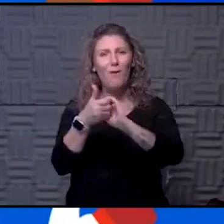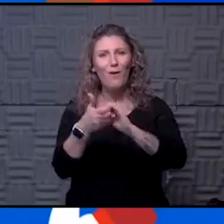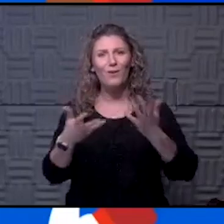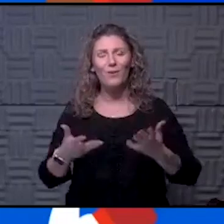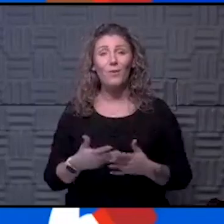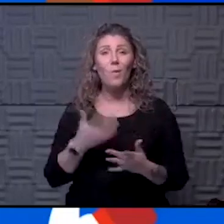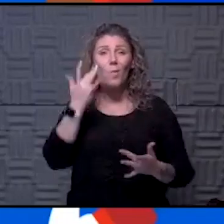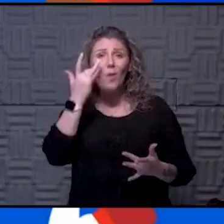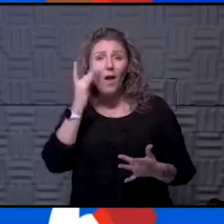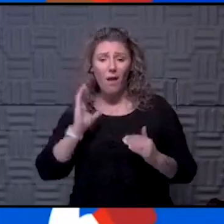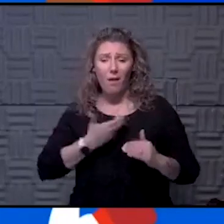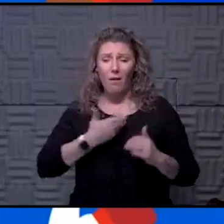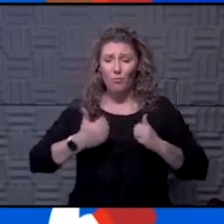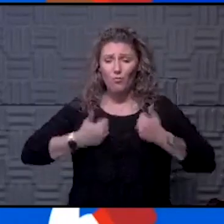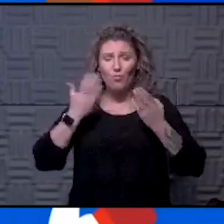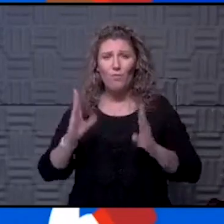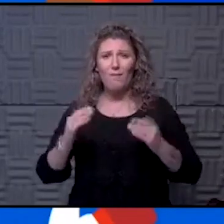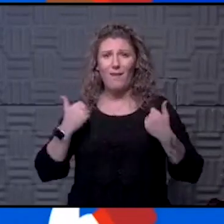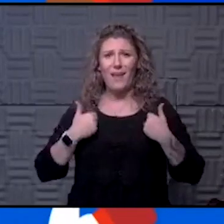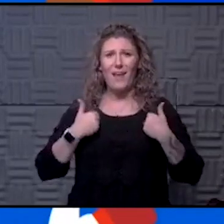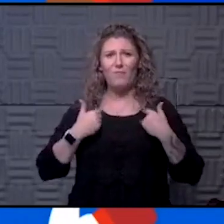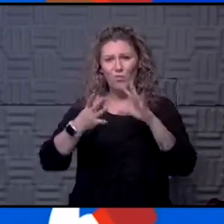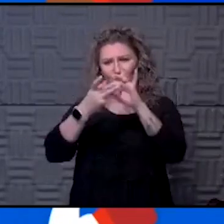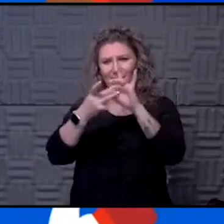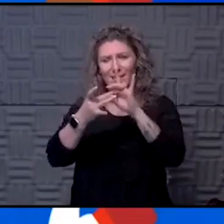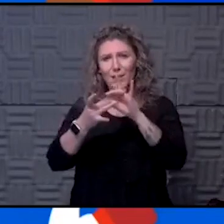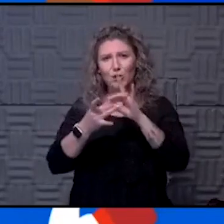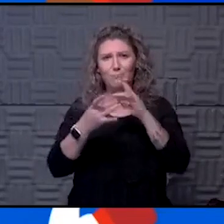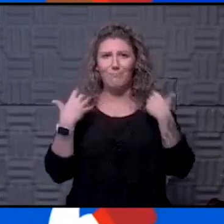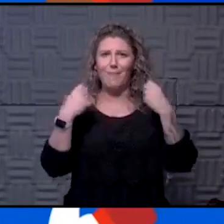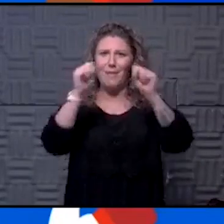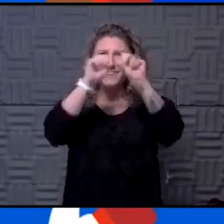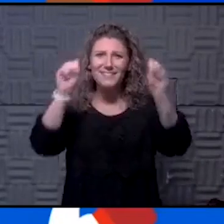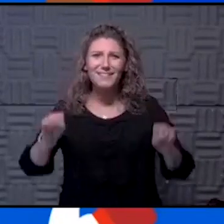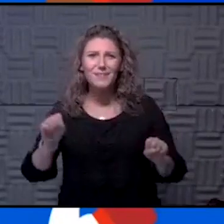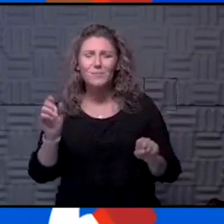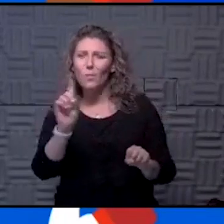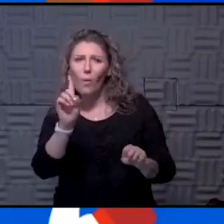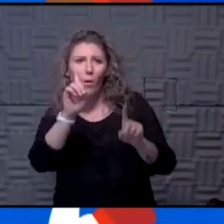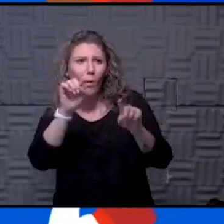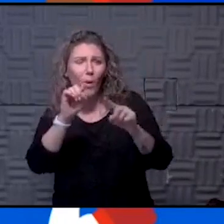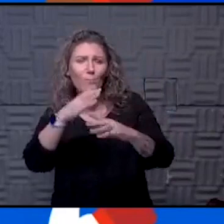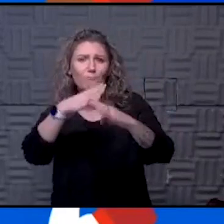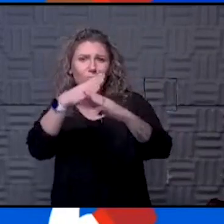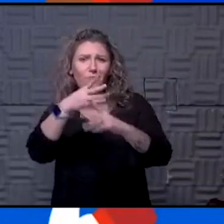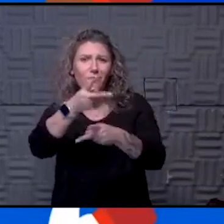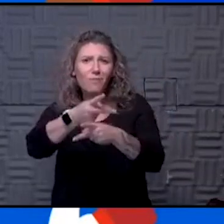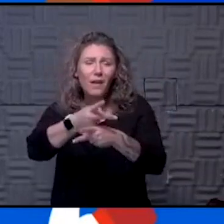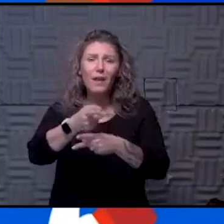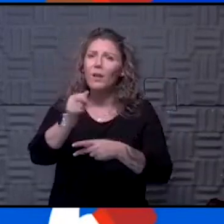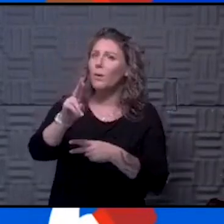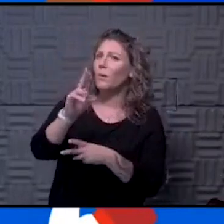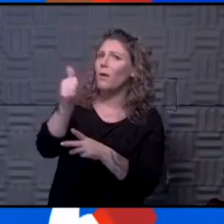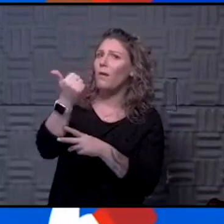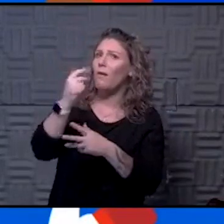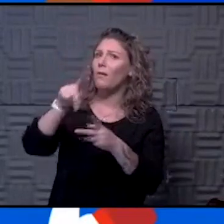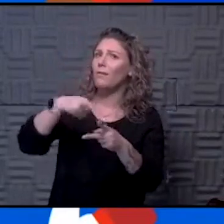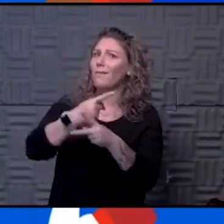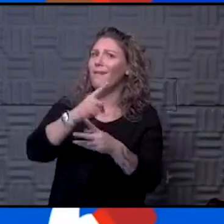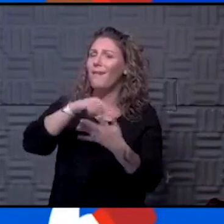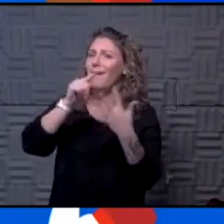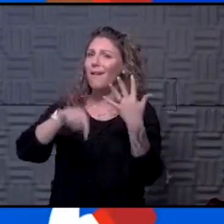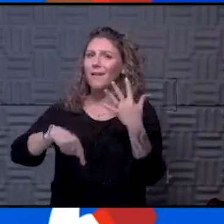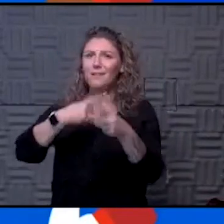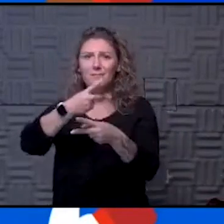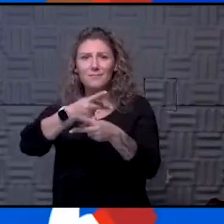our residents have relationships with the health system. That's where they go for their preventive care. That's where they go for other types of cares that they